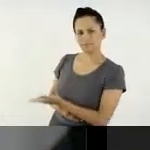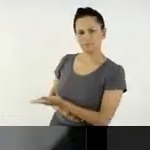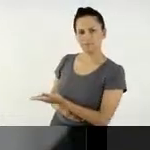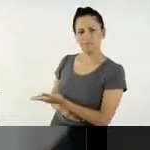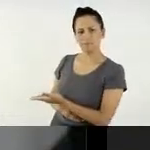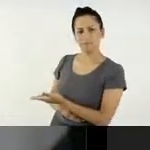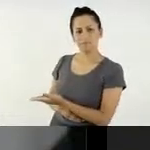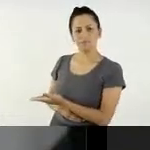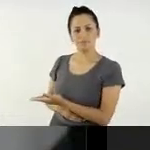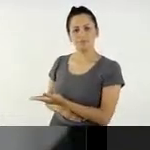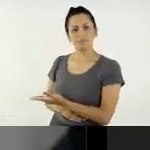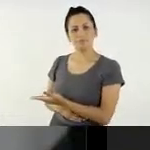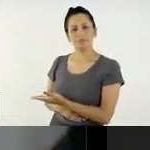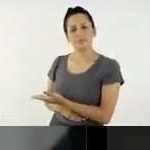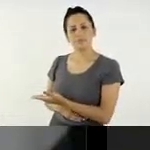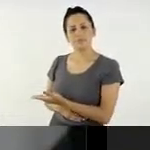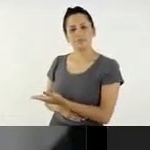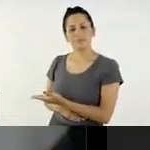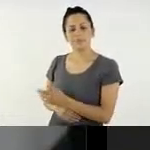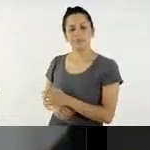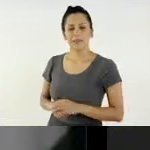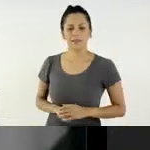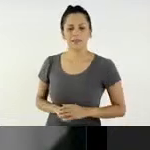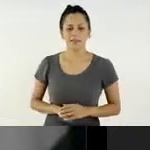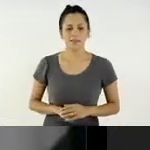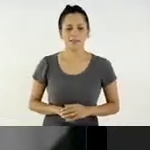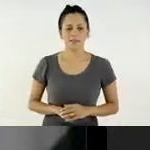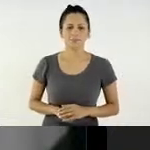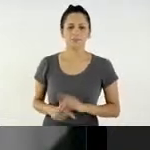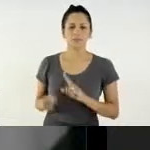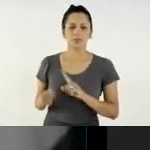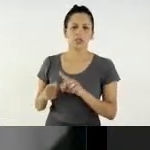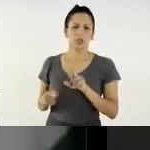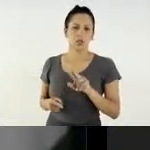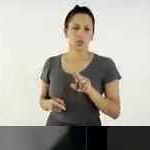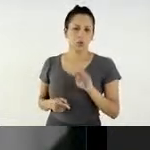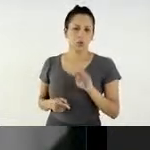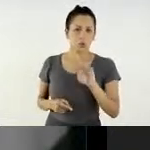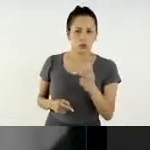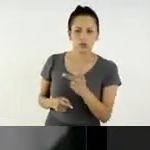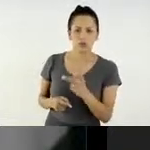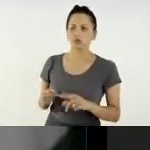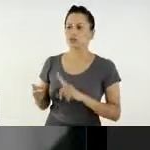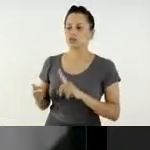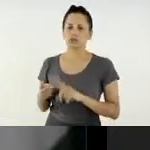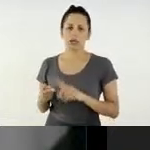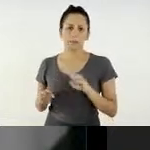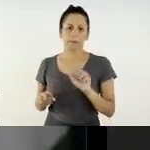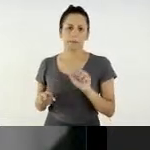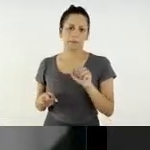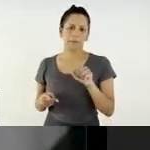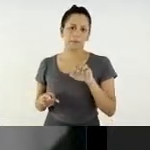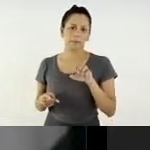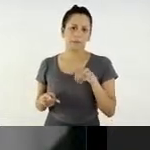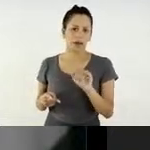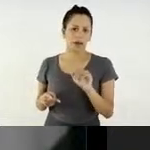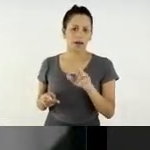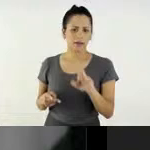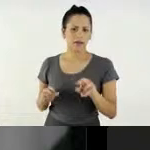Jeb, Joan E. Byron, often known as Jeb, Clydia Fuller, Katie Niles, and Carol